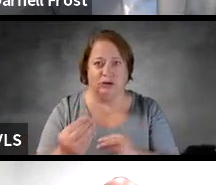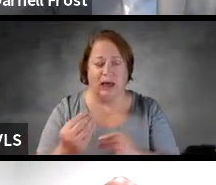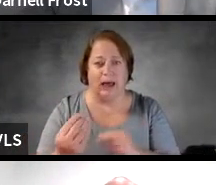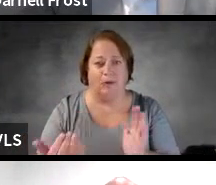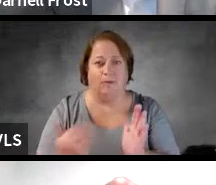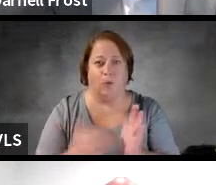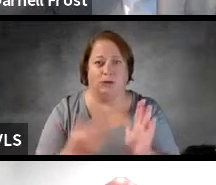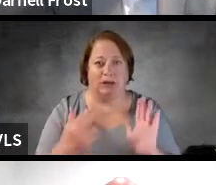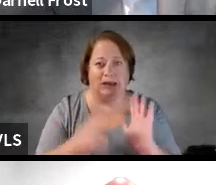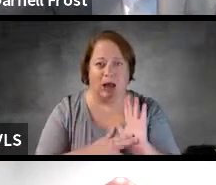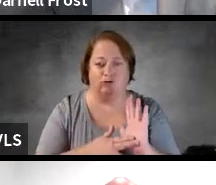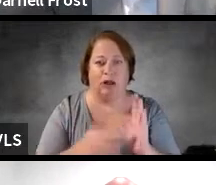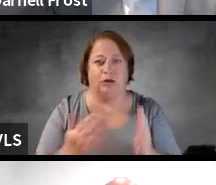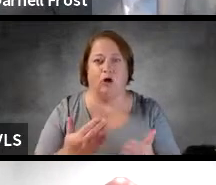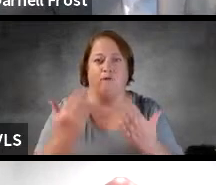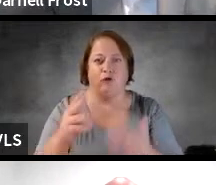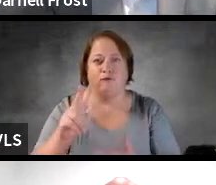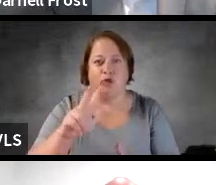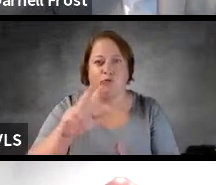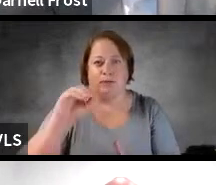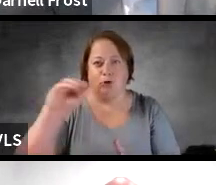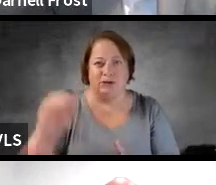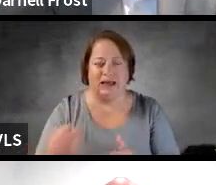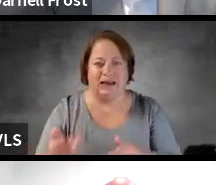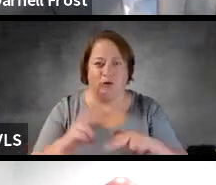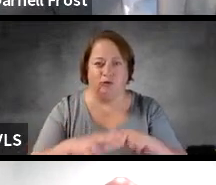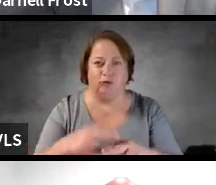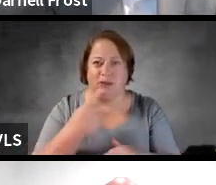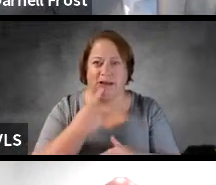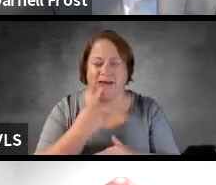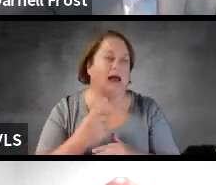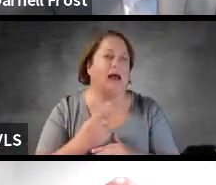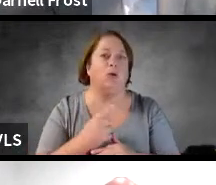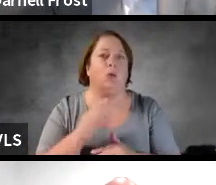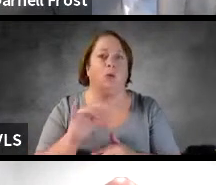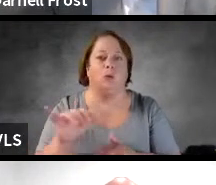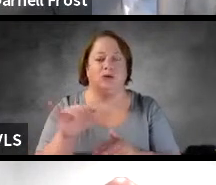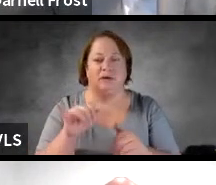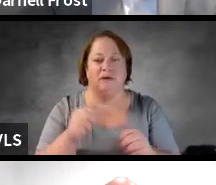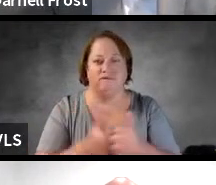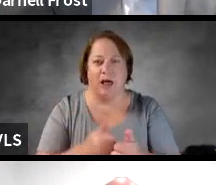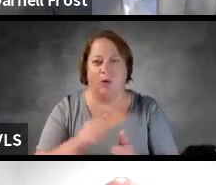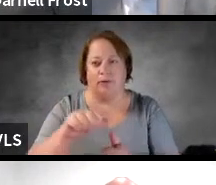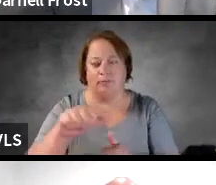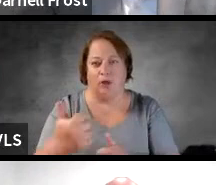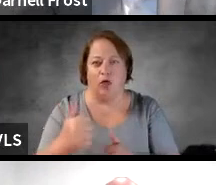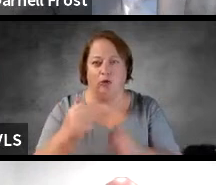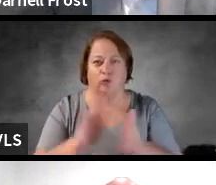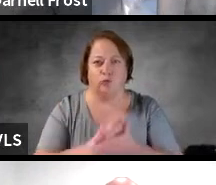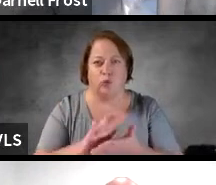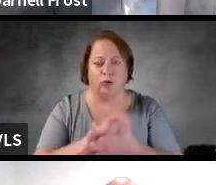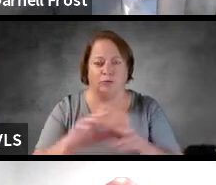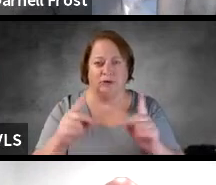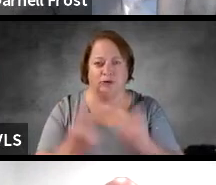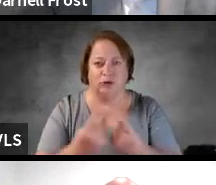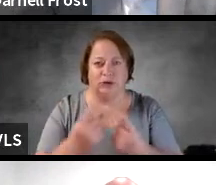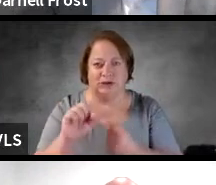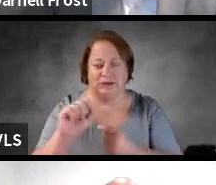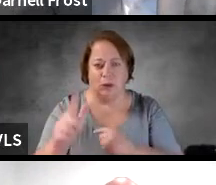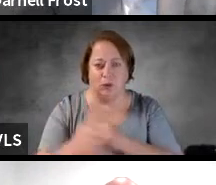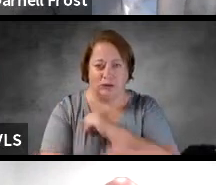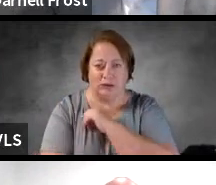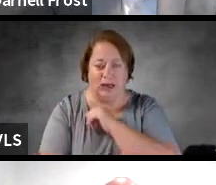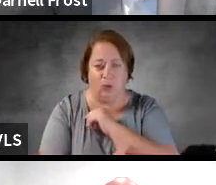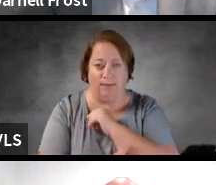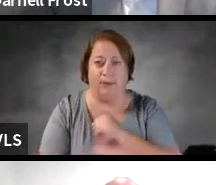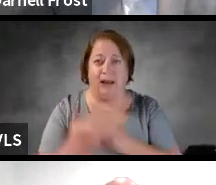a contract offer of 3% increase, which they said was in the line of the rest of St. Louis County. I also know that SSD came